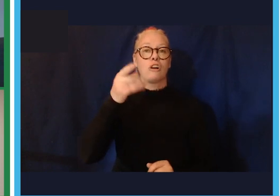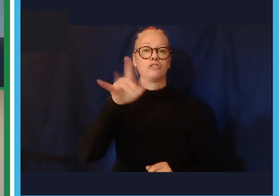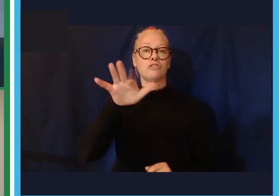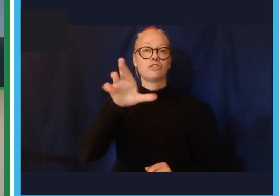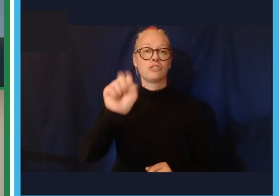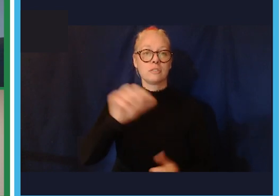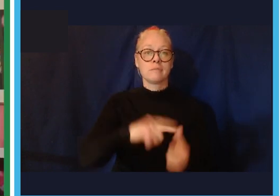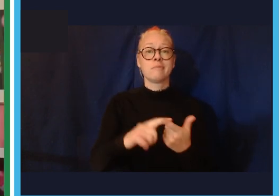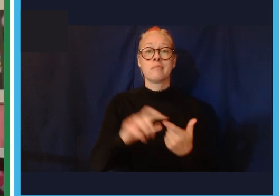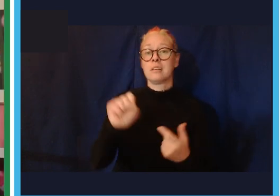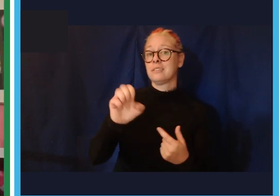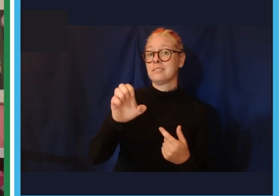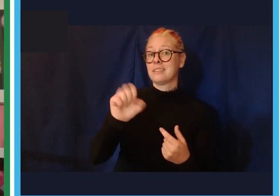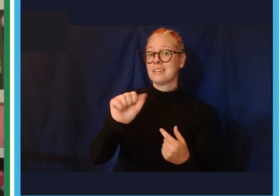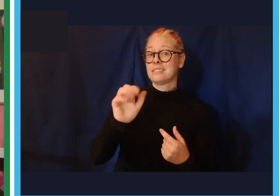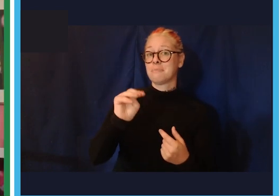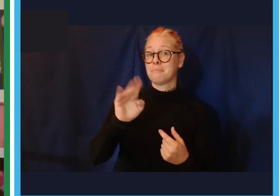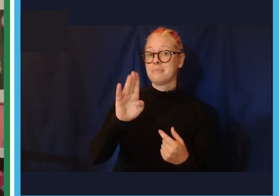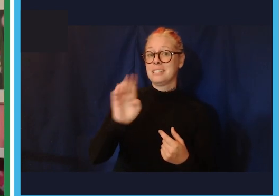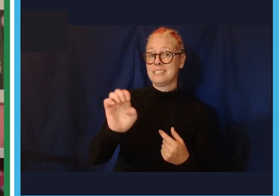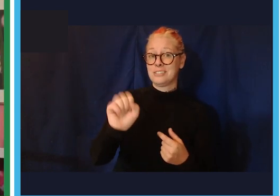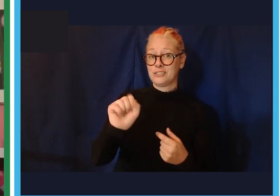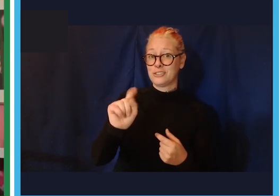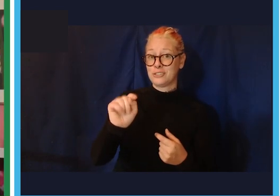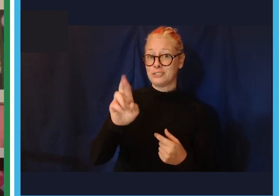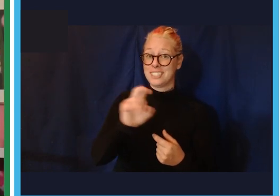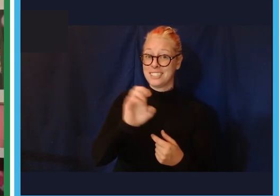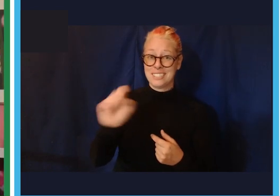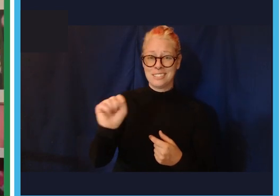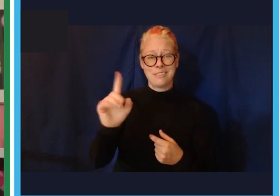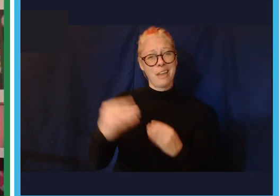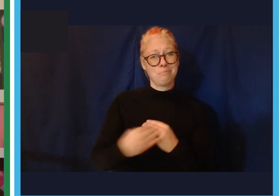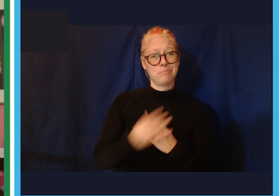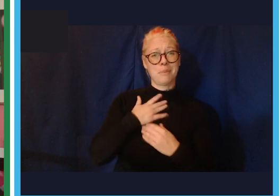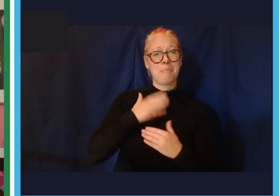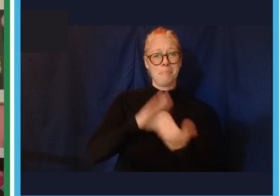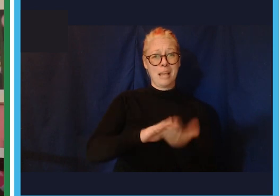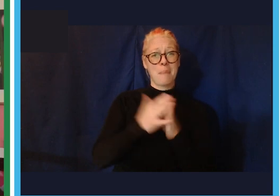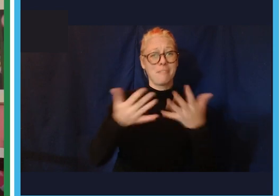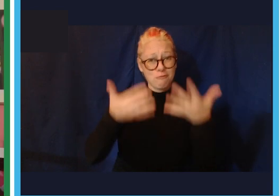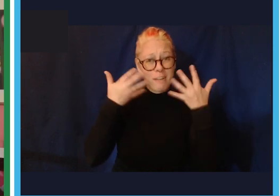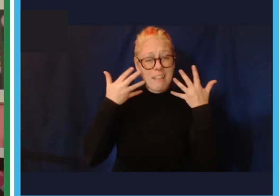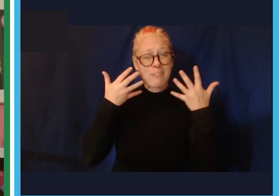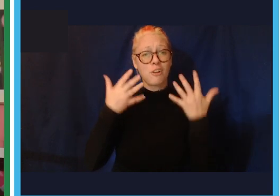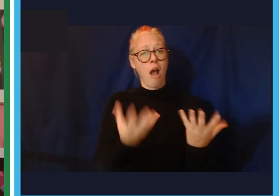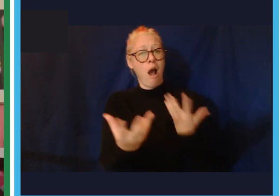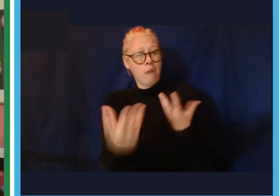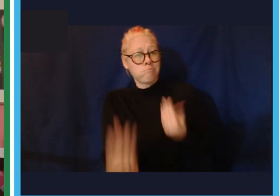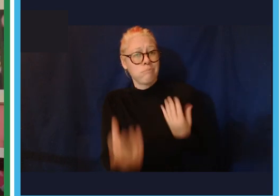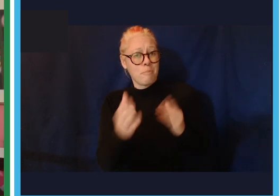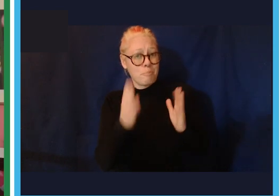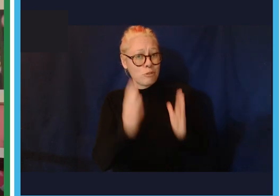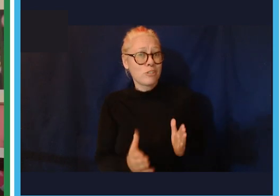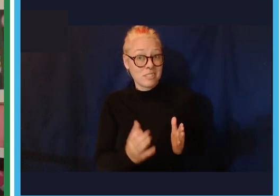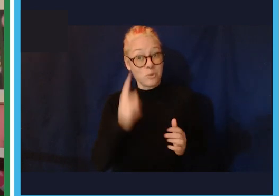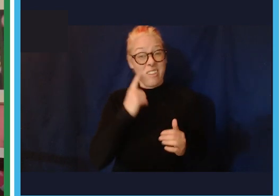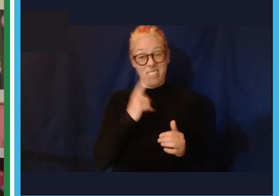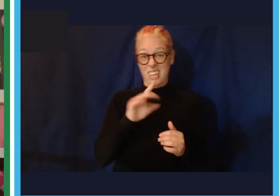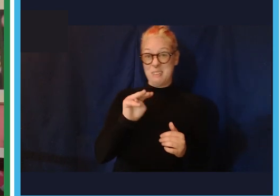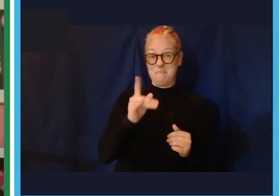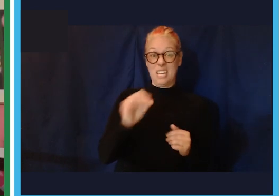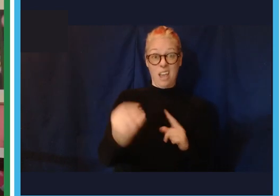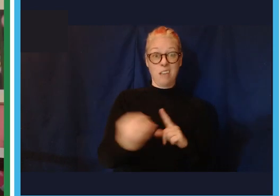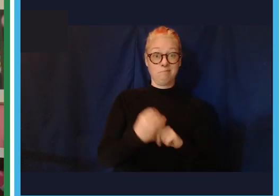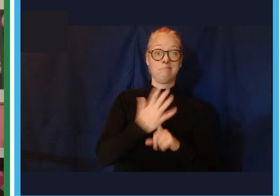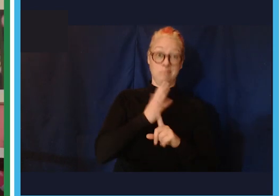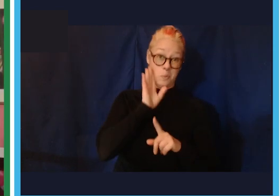to the kids to consume, it really has a large impact on their lives to show them what, you know, different people